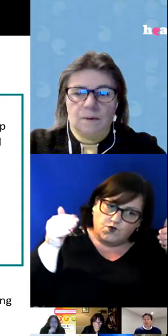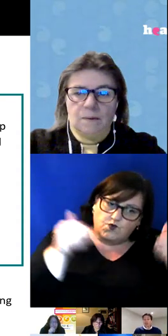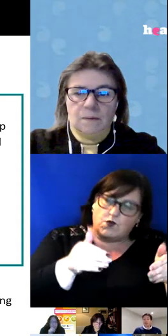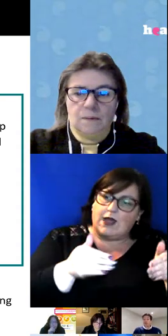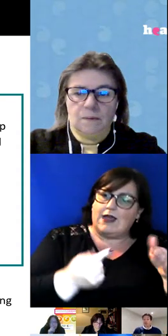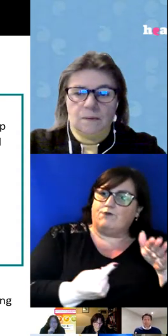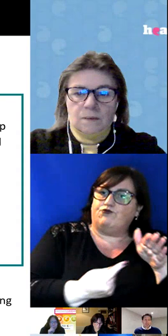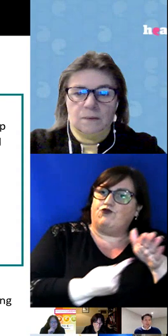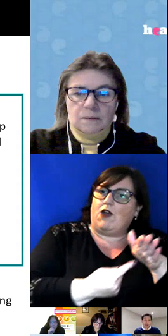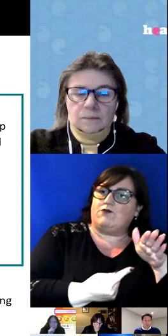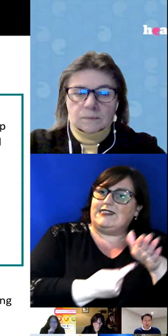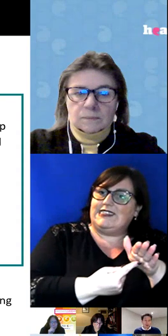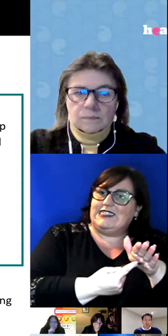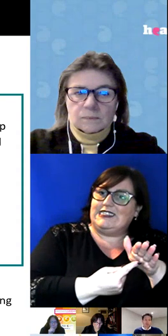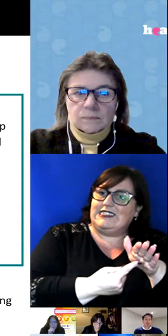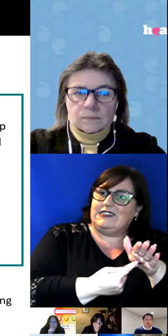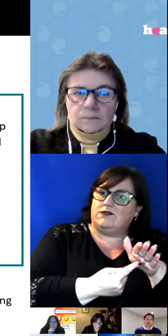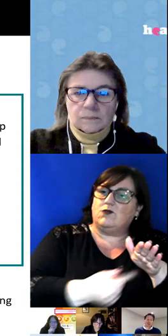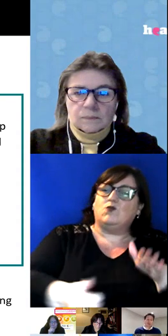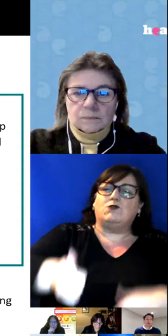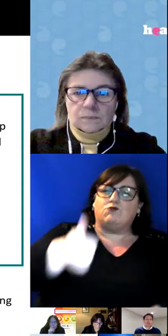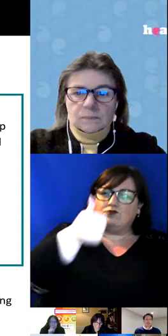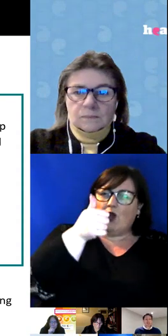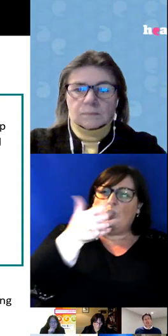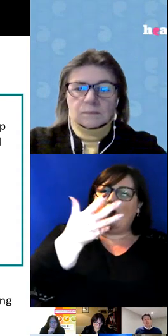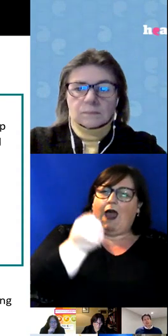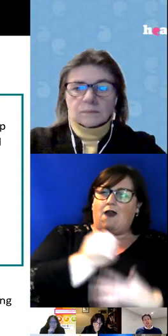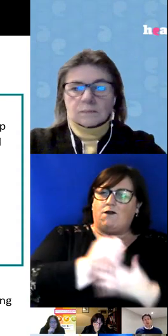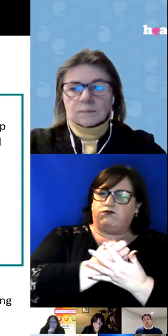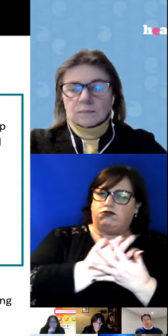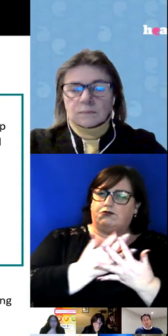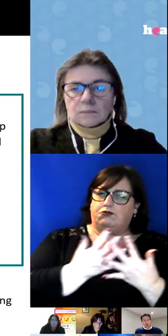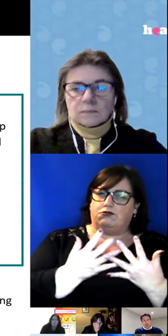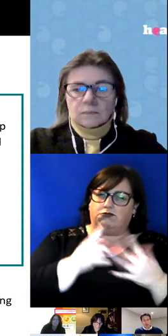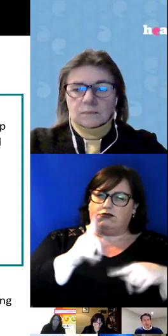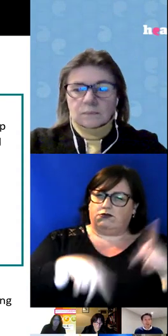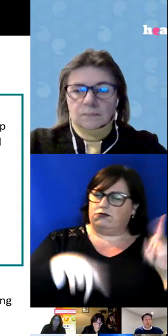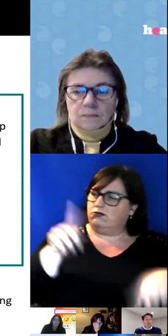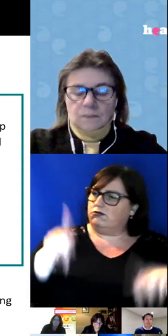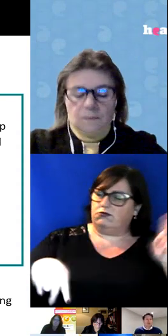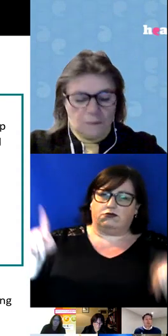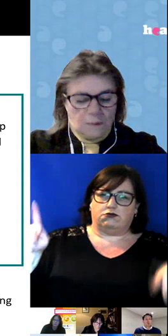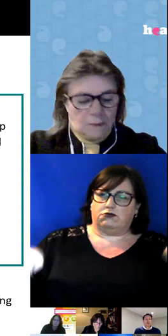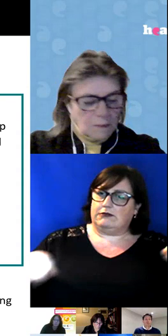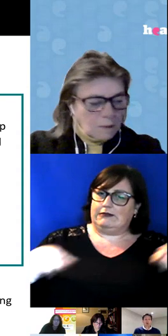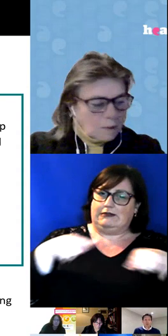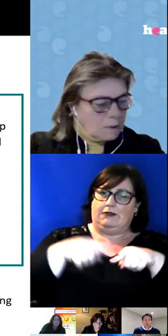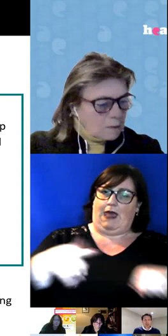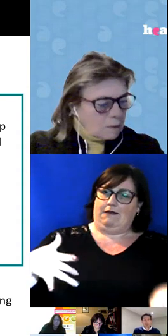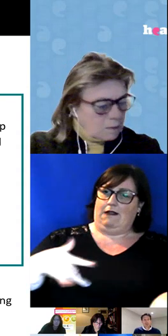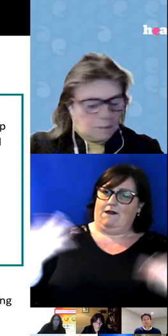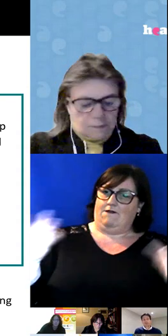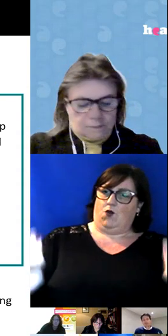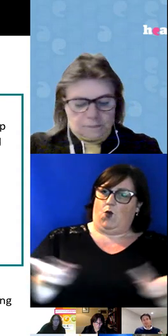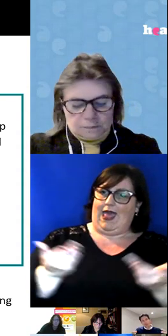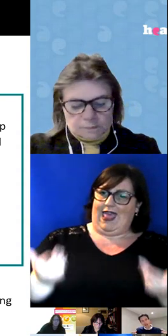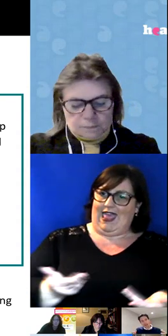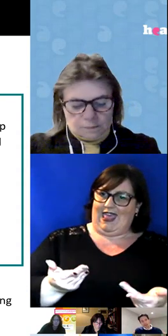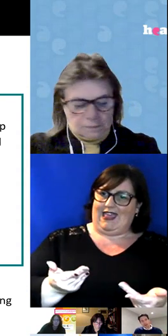that there is significant variation between our geographies. We know that there are differences between